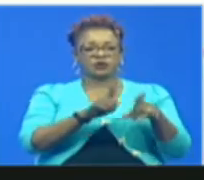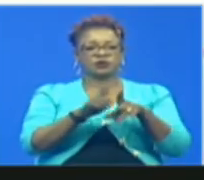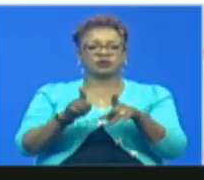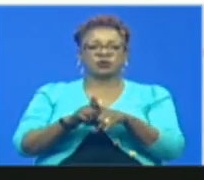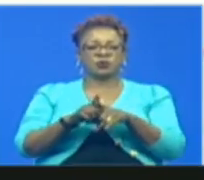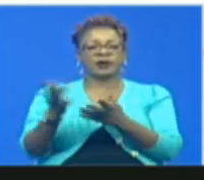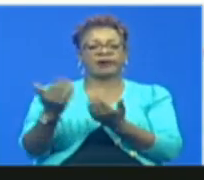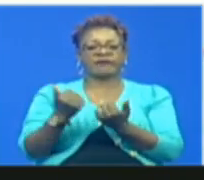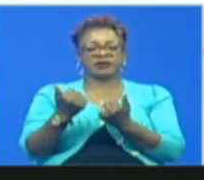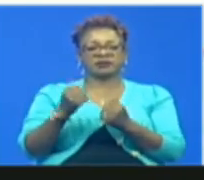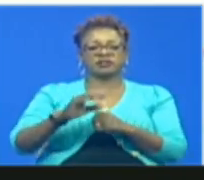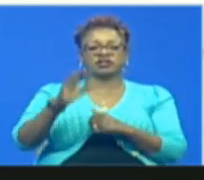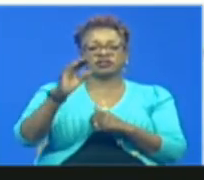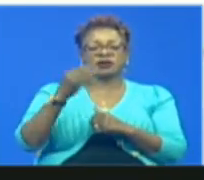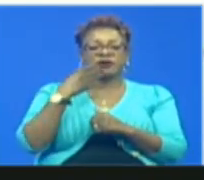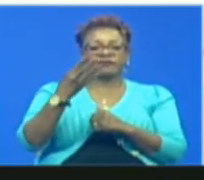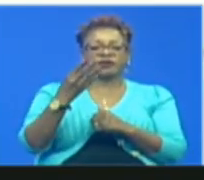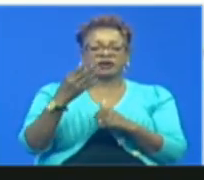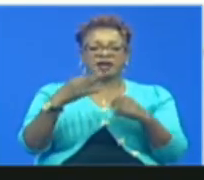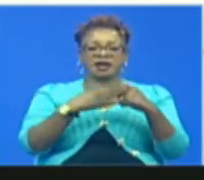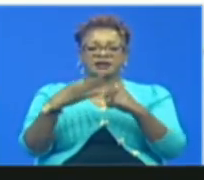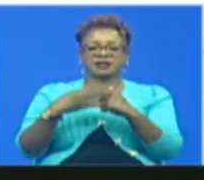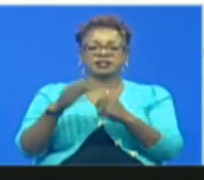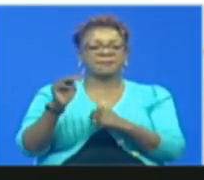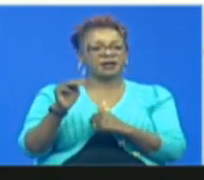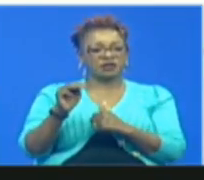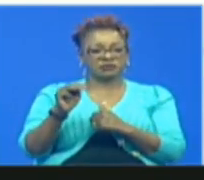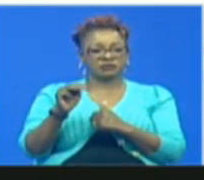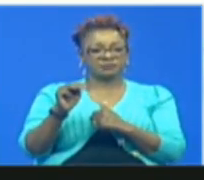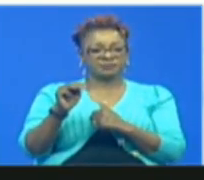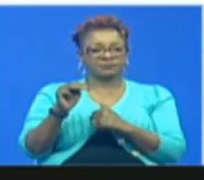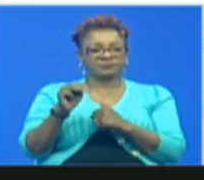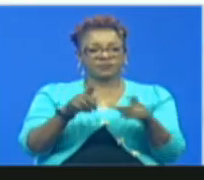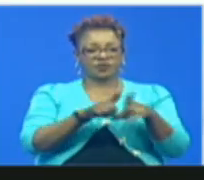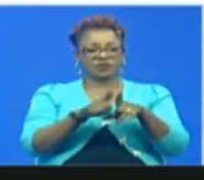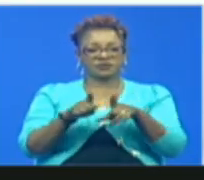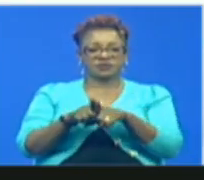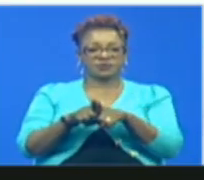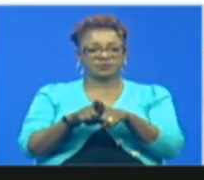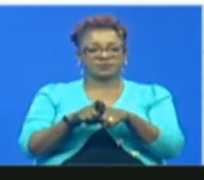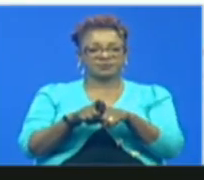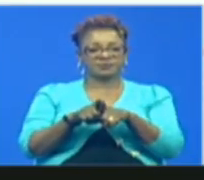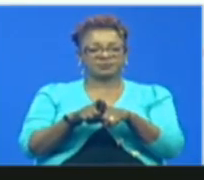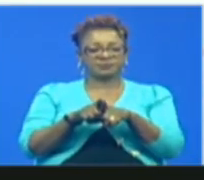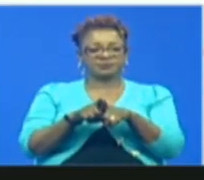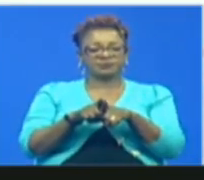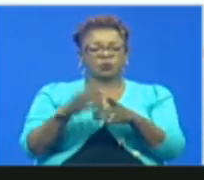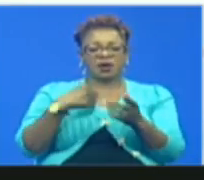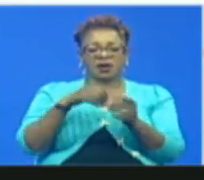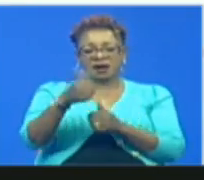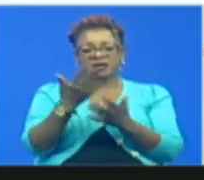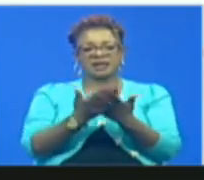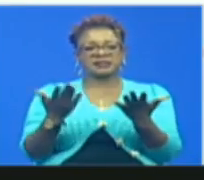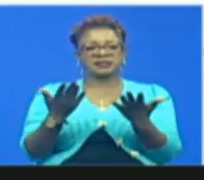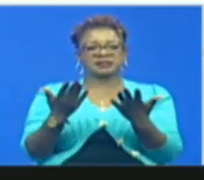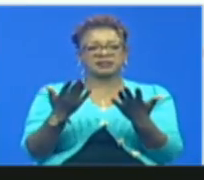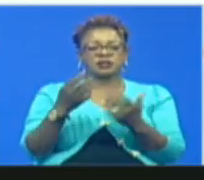cash, 488 million. We also looked at preserved assets worth